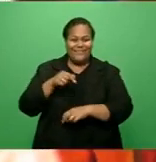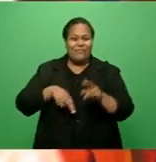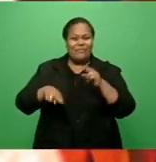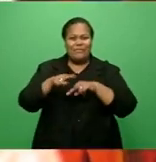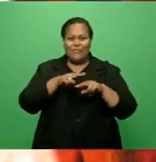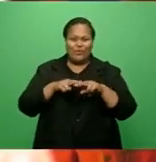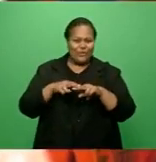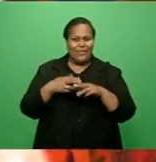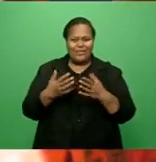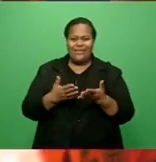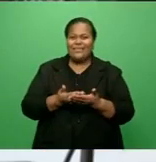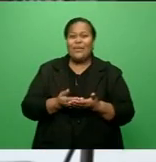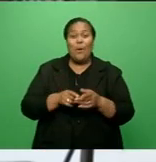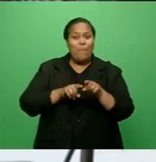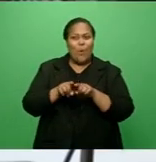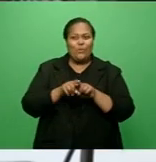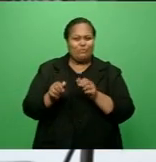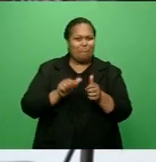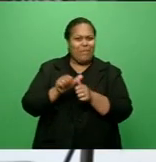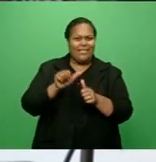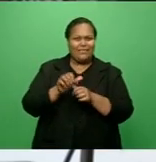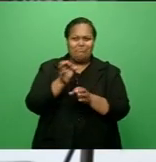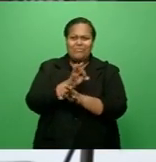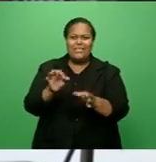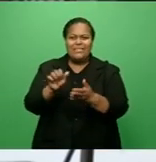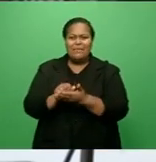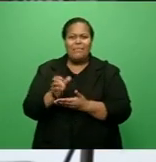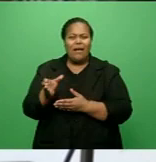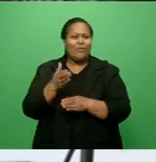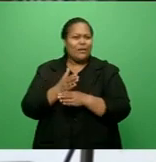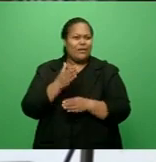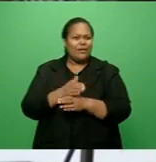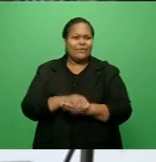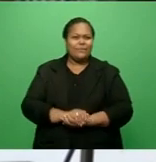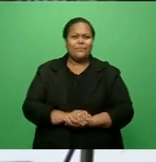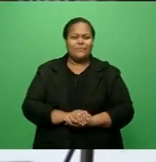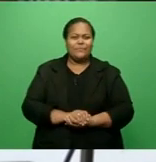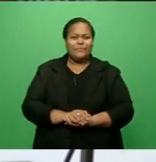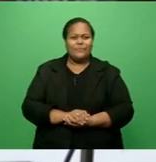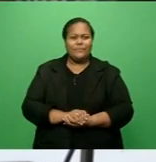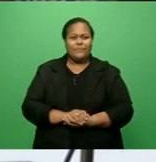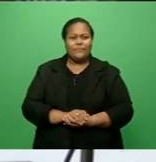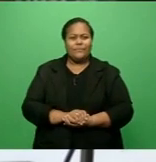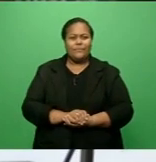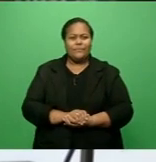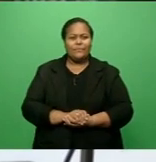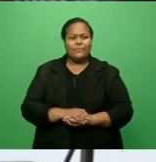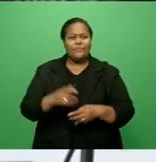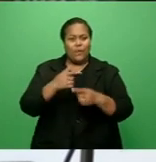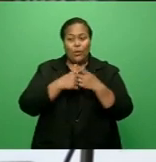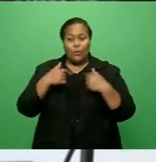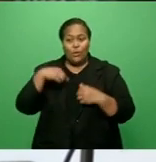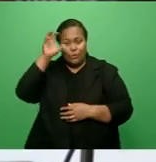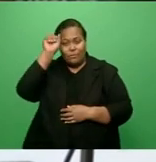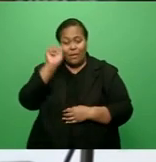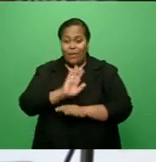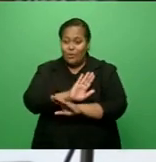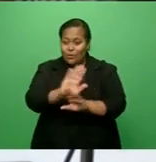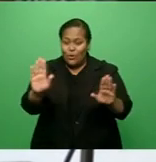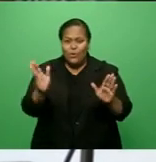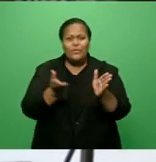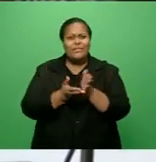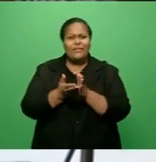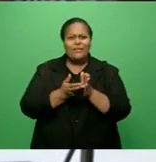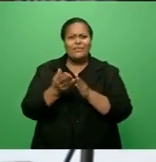best peacekeepers. We remember your service as far back as World War I. We remember your service in World War